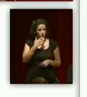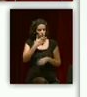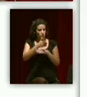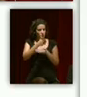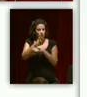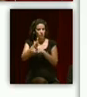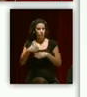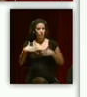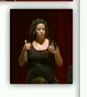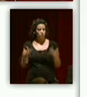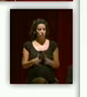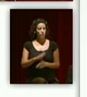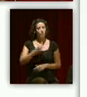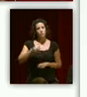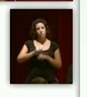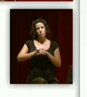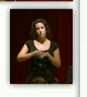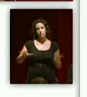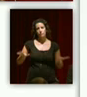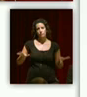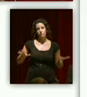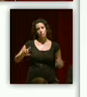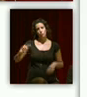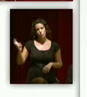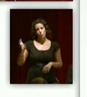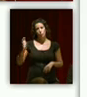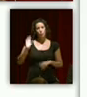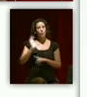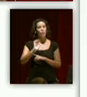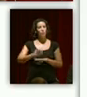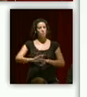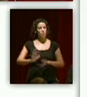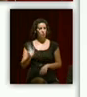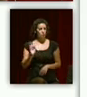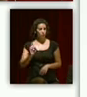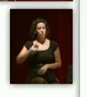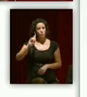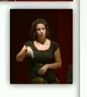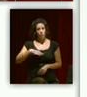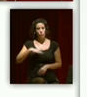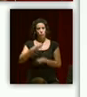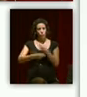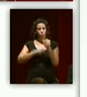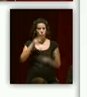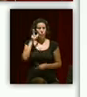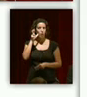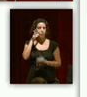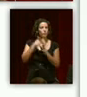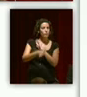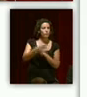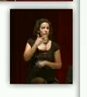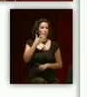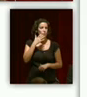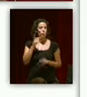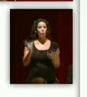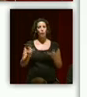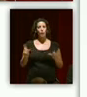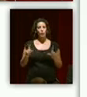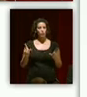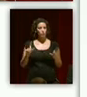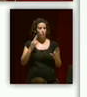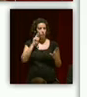my neighborhood's movie theater and have access to audio description through my device. And not just in the movies, I